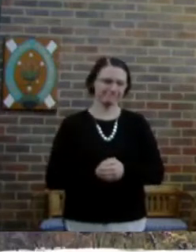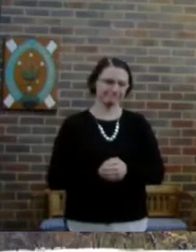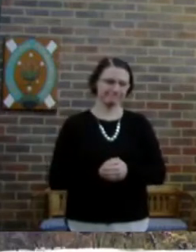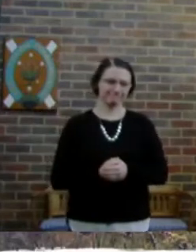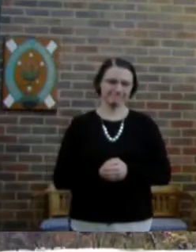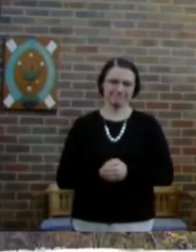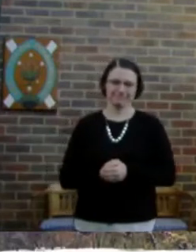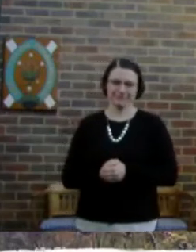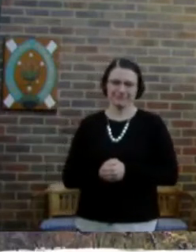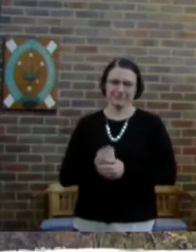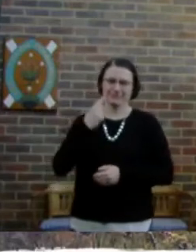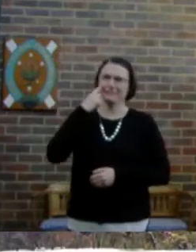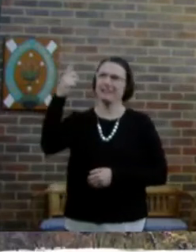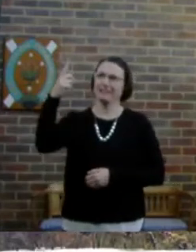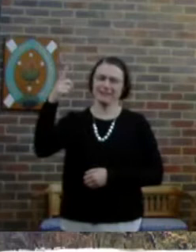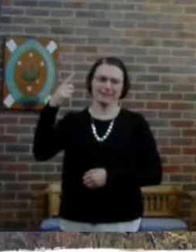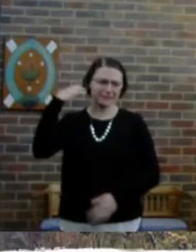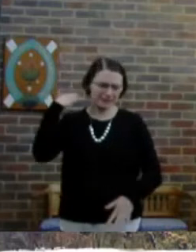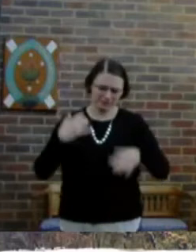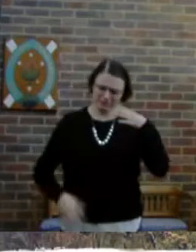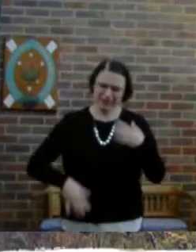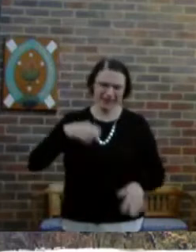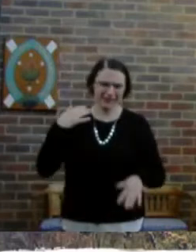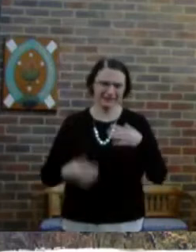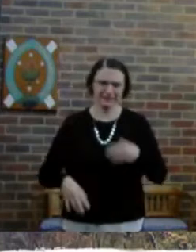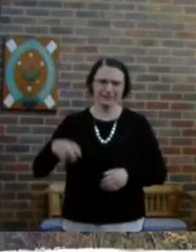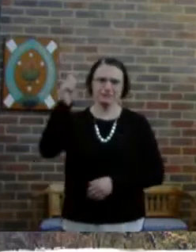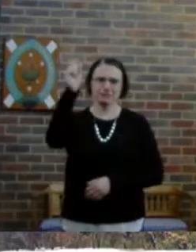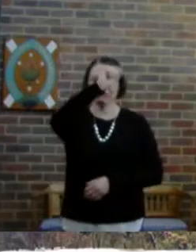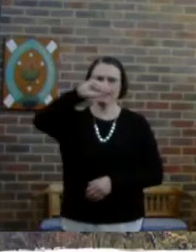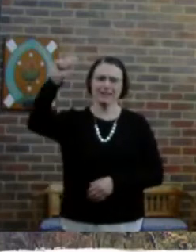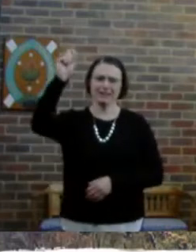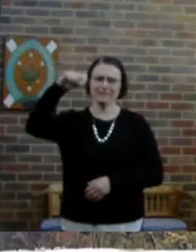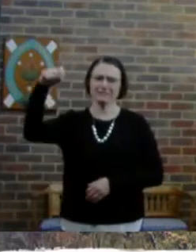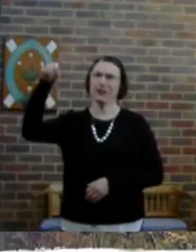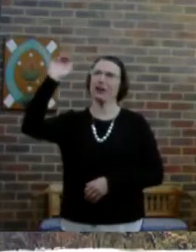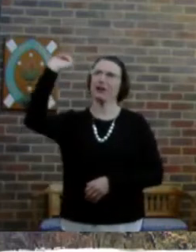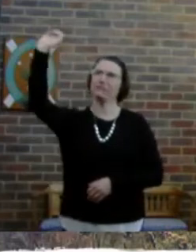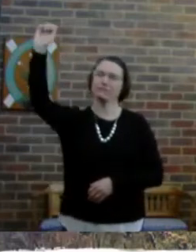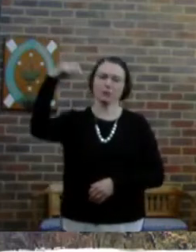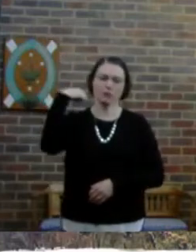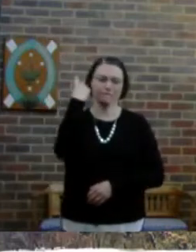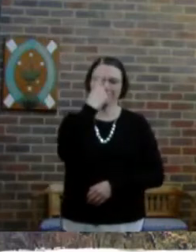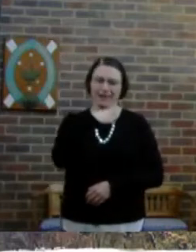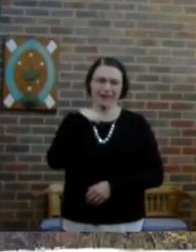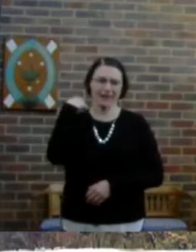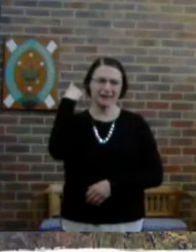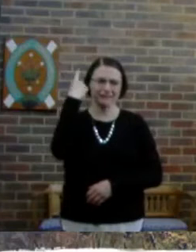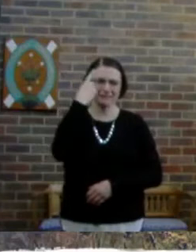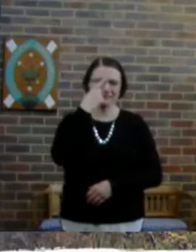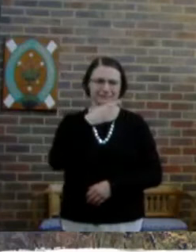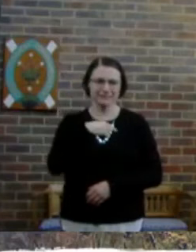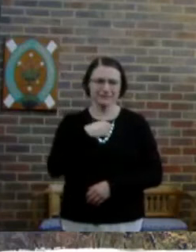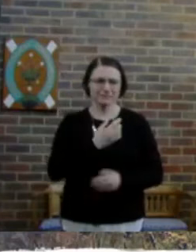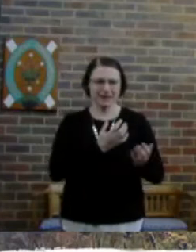Oh, to see the pain Written on your face